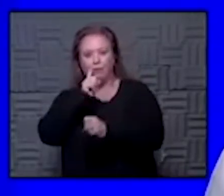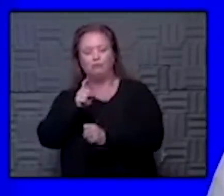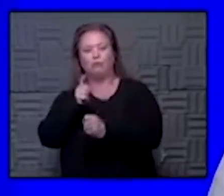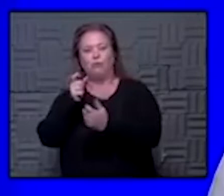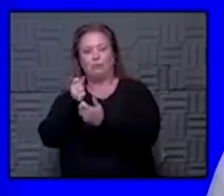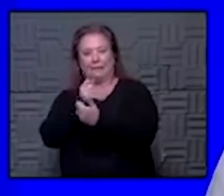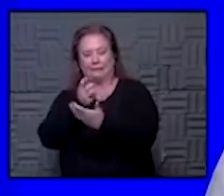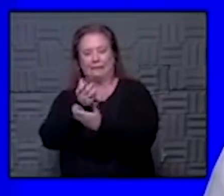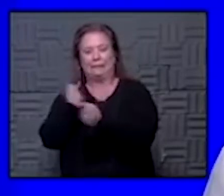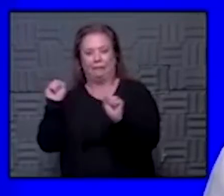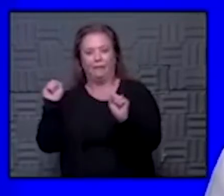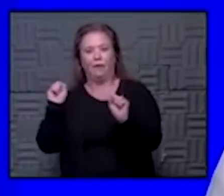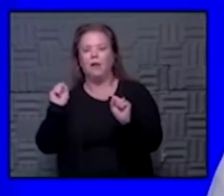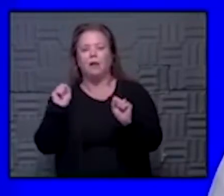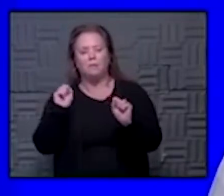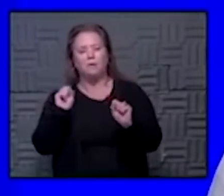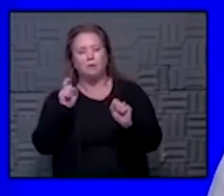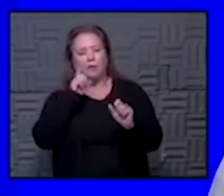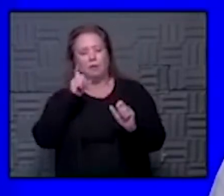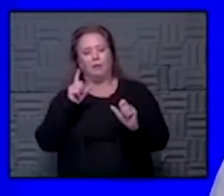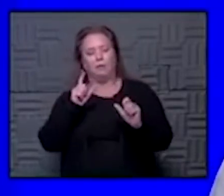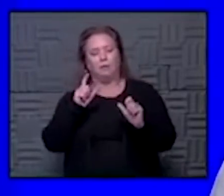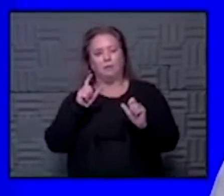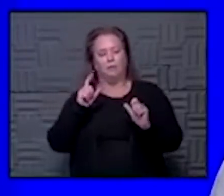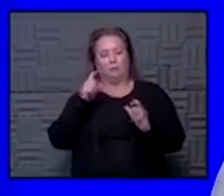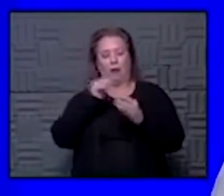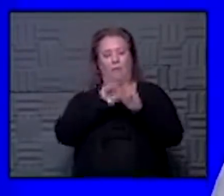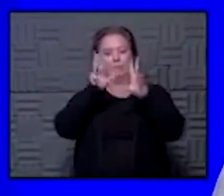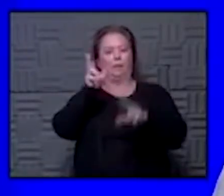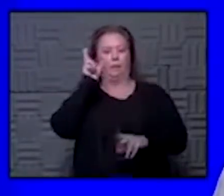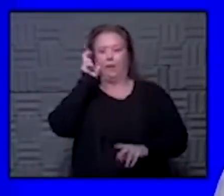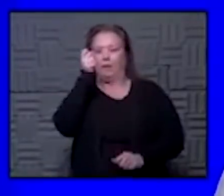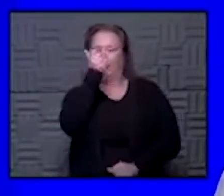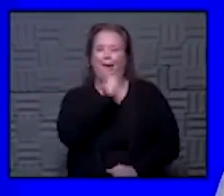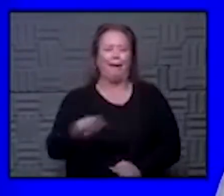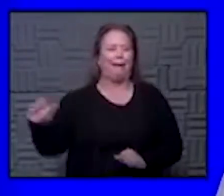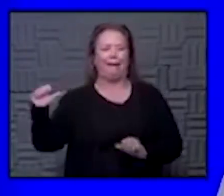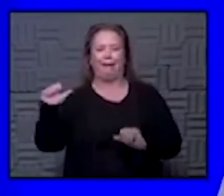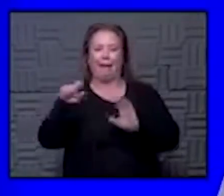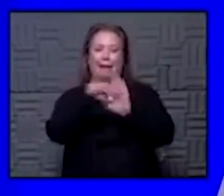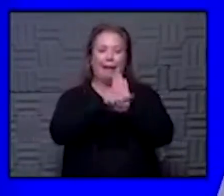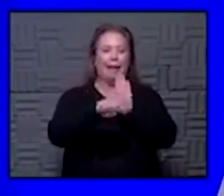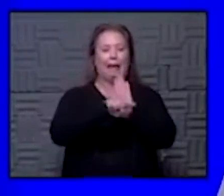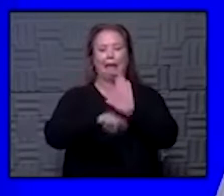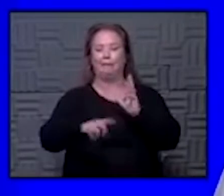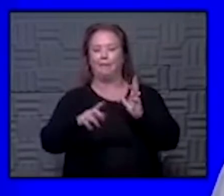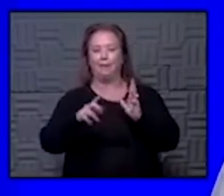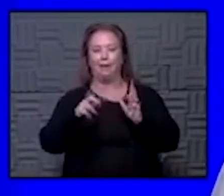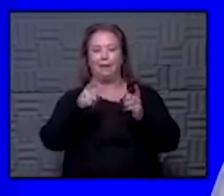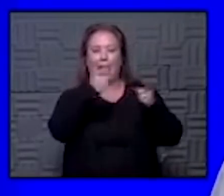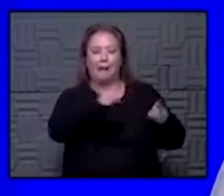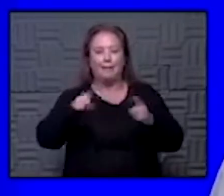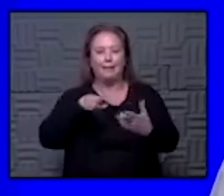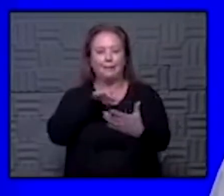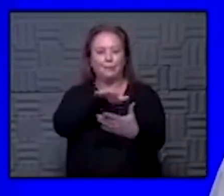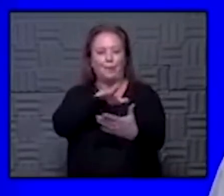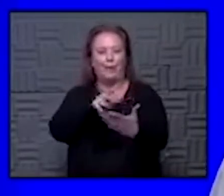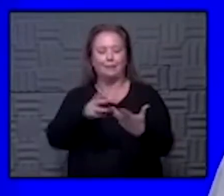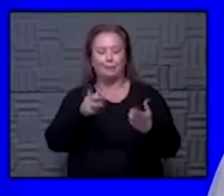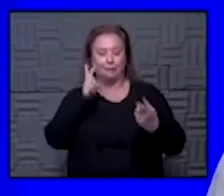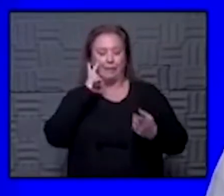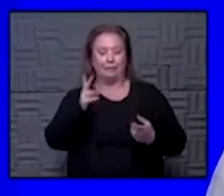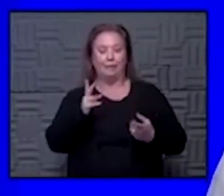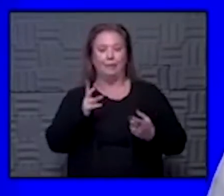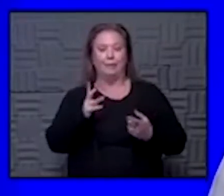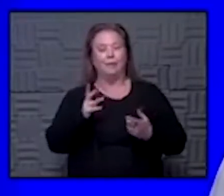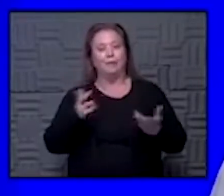were always setbacks, but they got back on board. Obviously, we hear of any little thing now with all of the vaccine trials. But